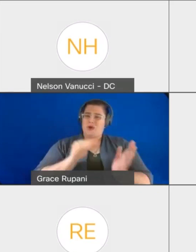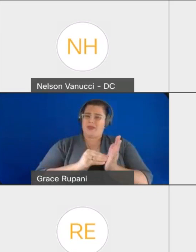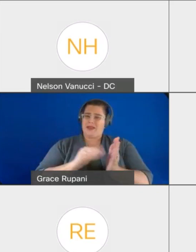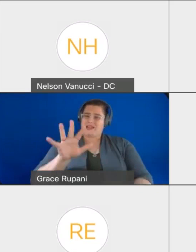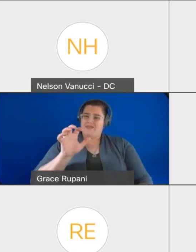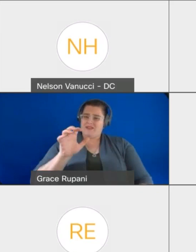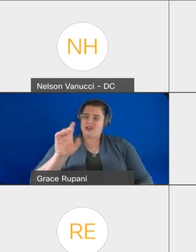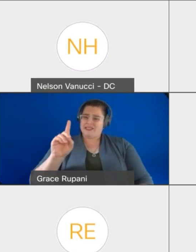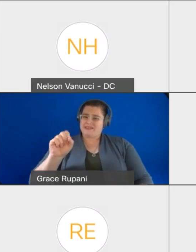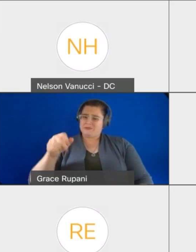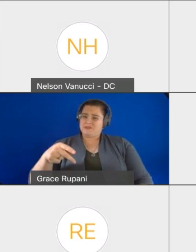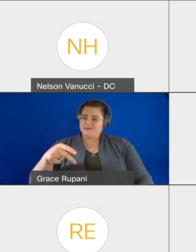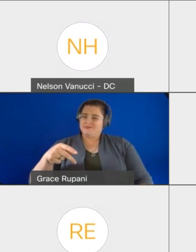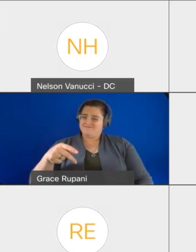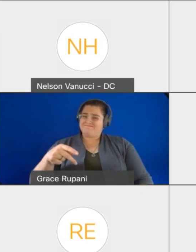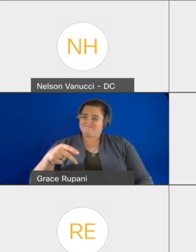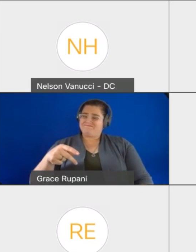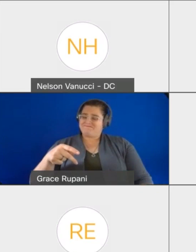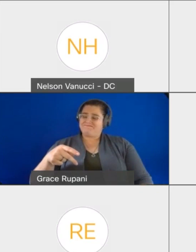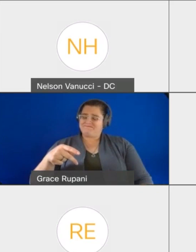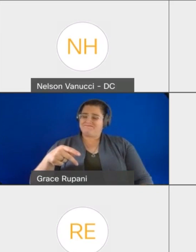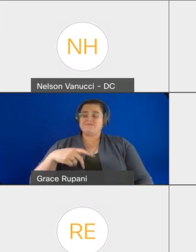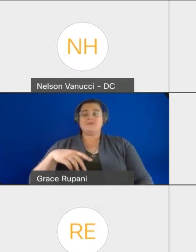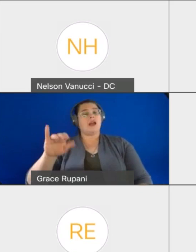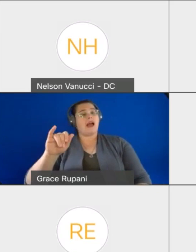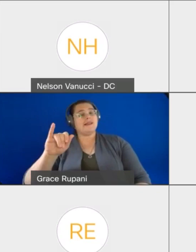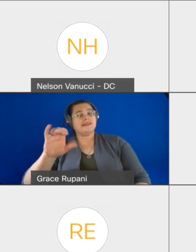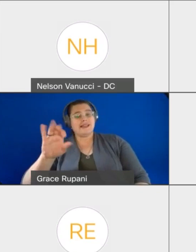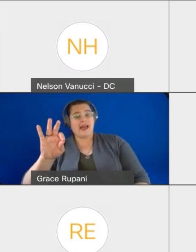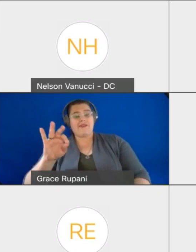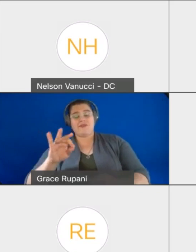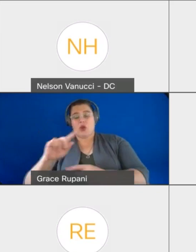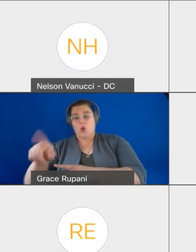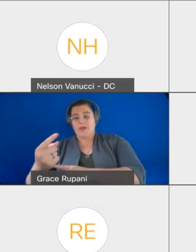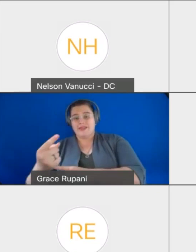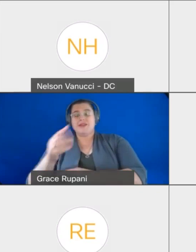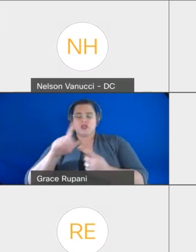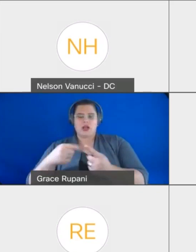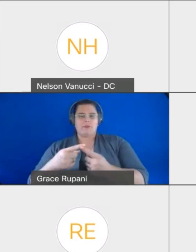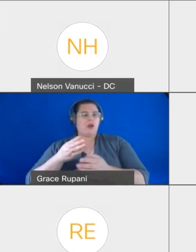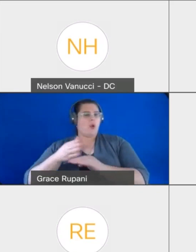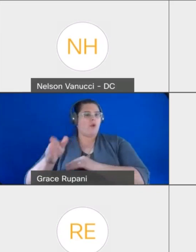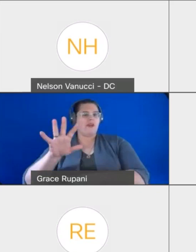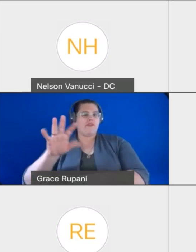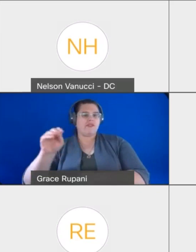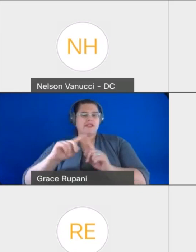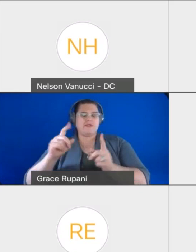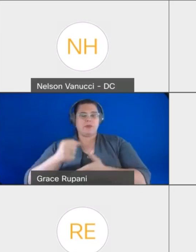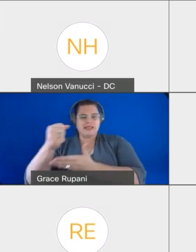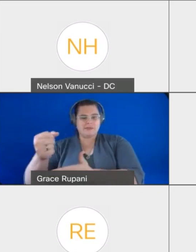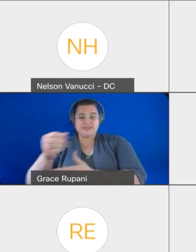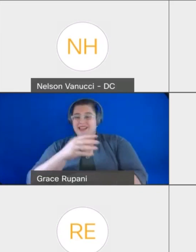DSPs. Just within our ICF community, we're talking about more than 50 placements and more than 1,000